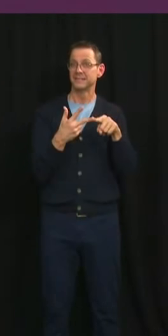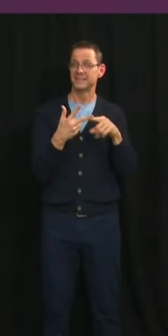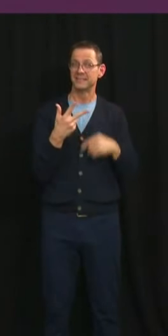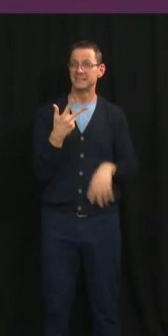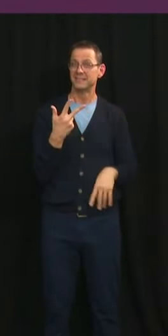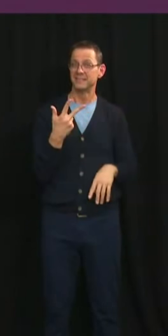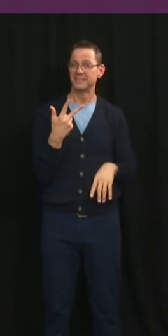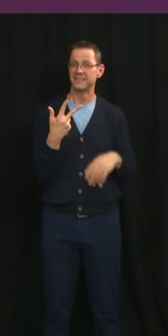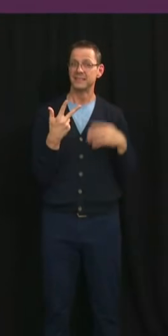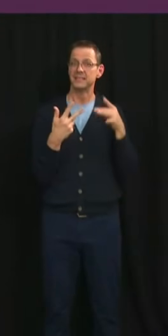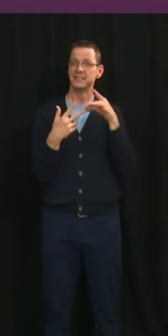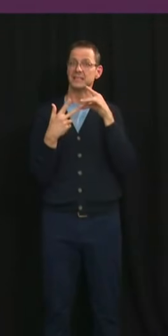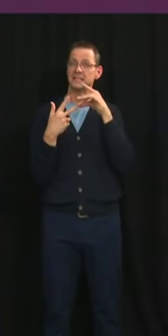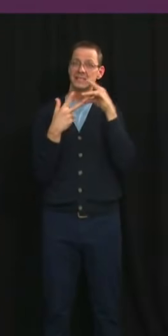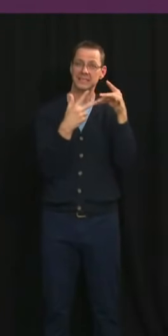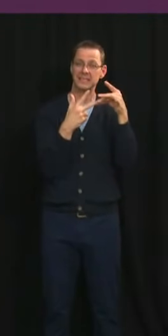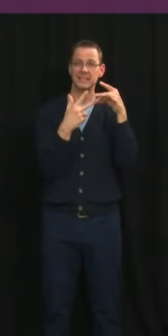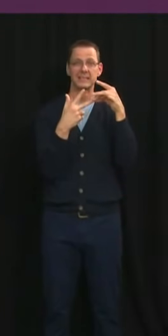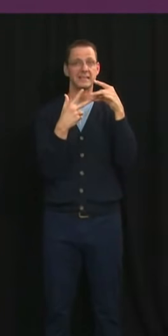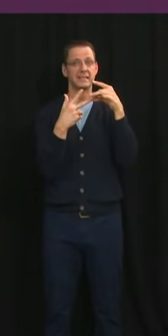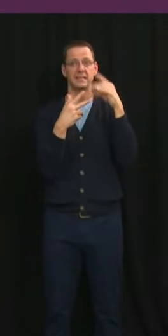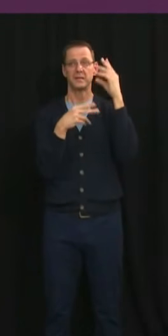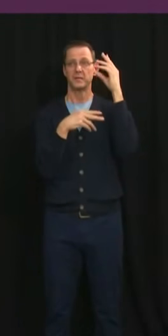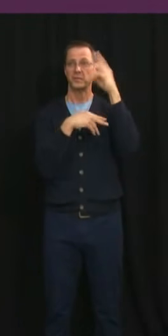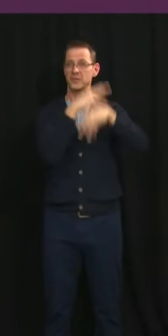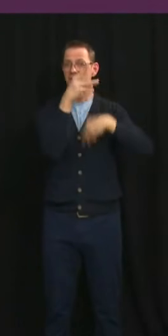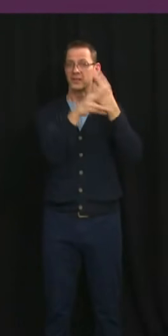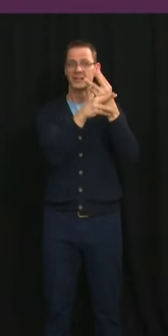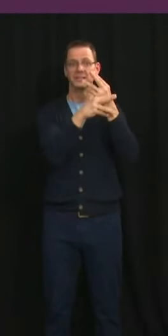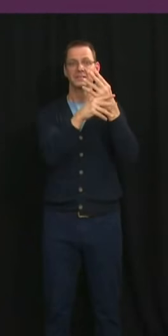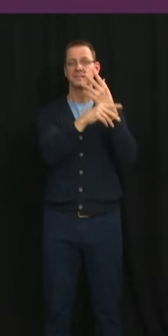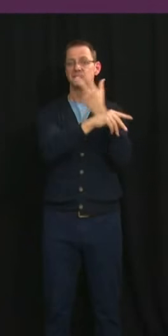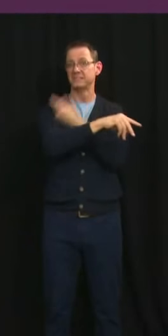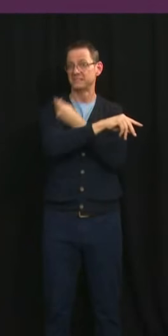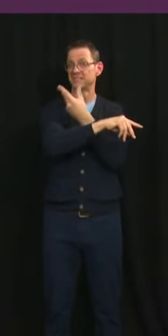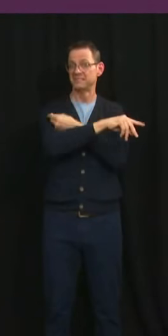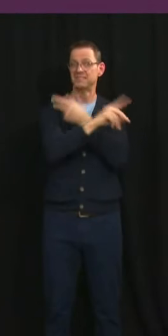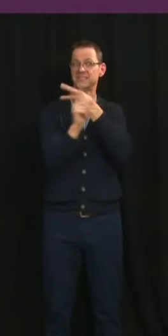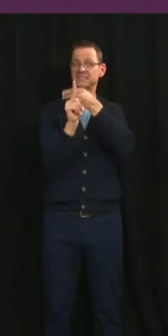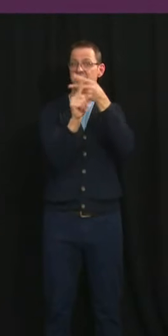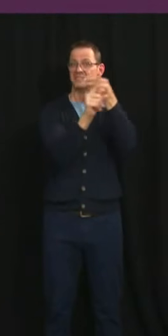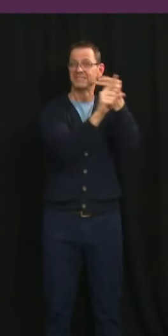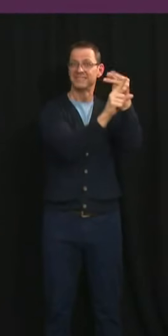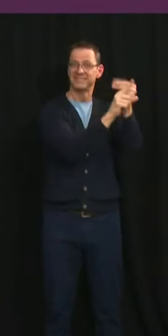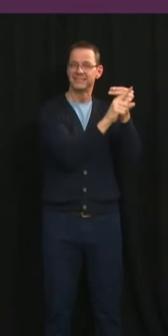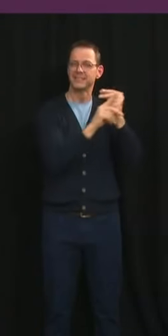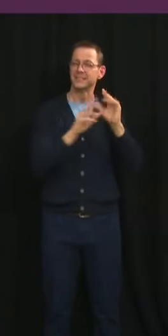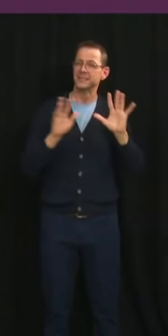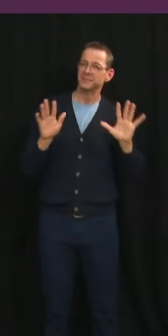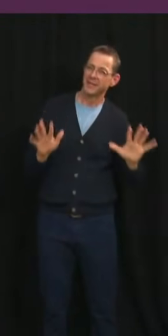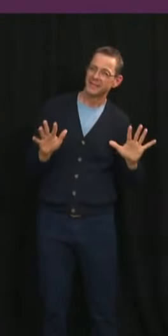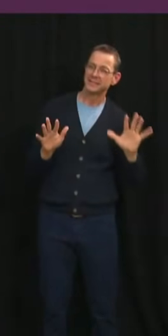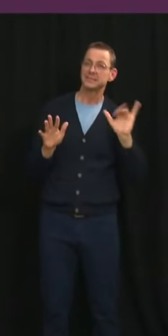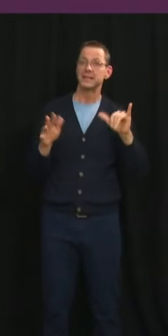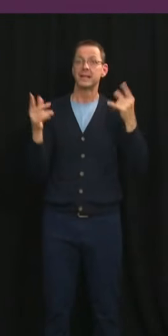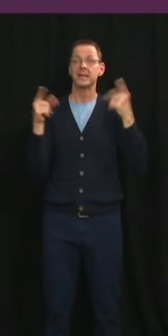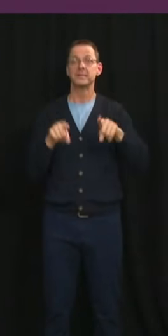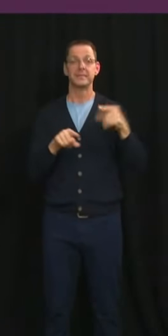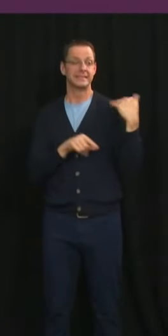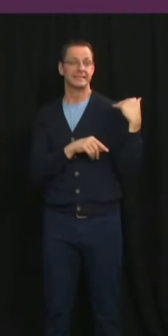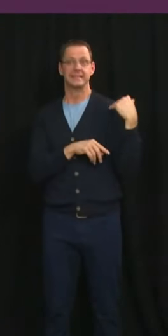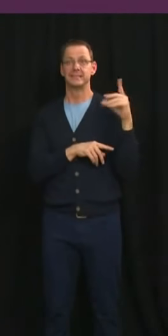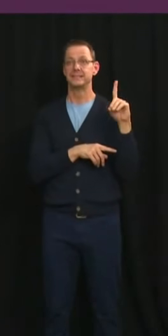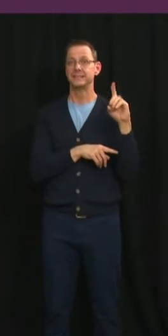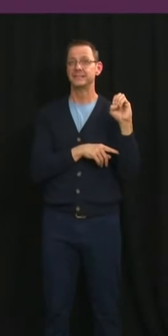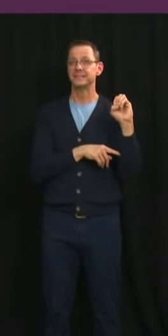into hard lockdowns. The UK in December because of the emergence of the B117 variant, and Israel in